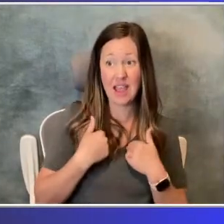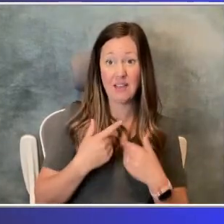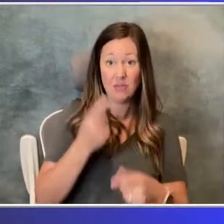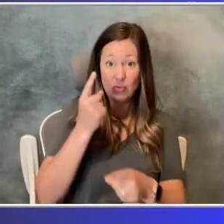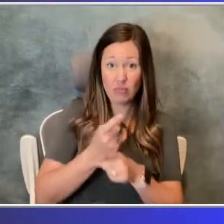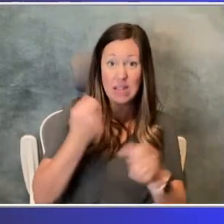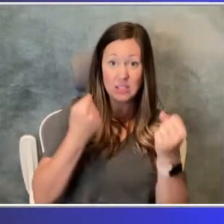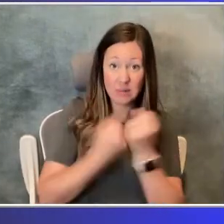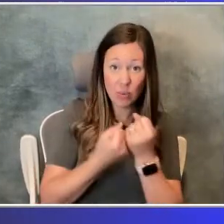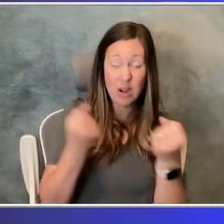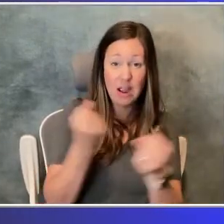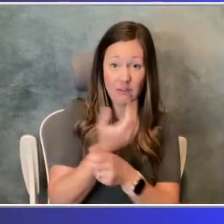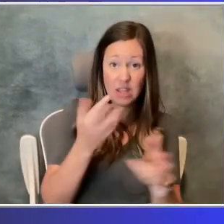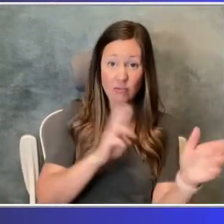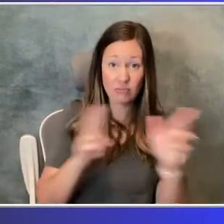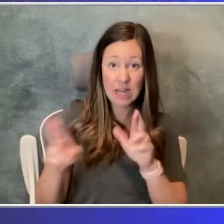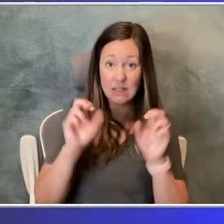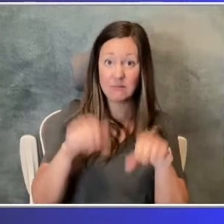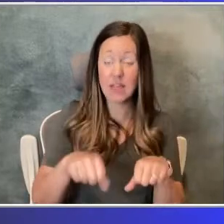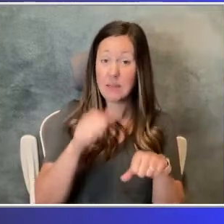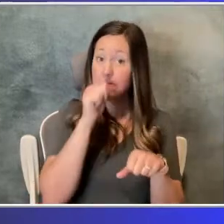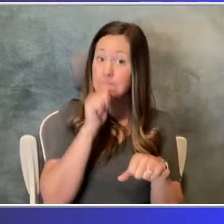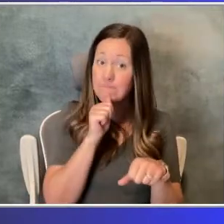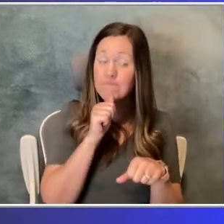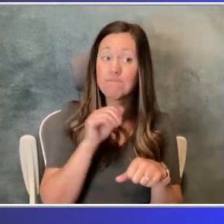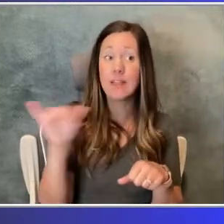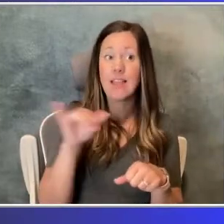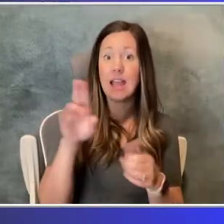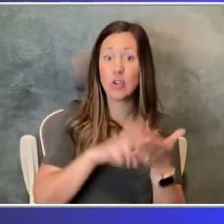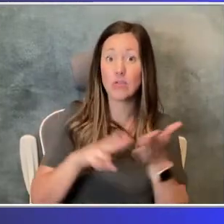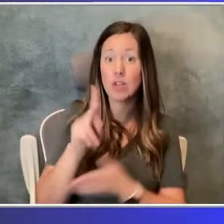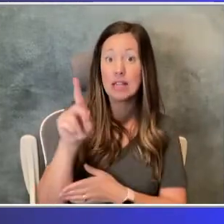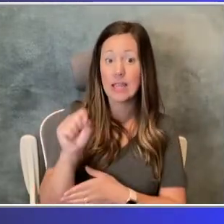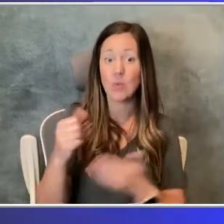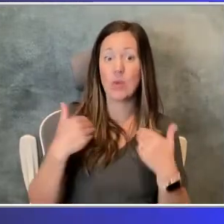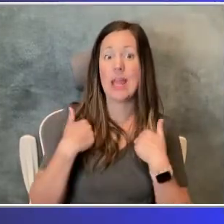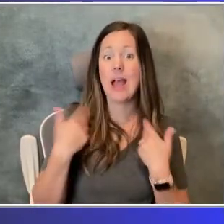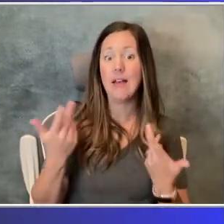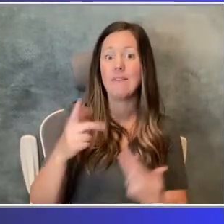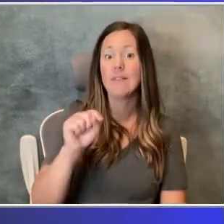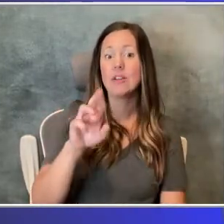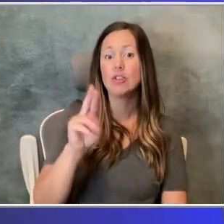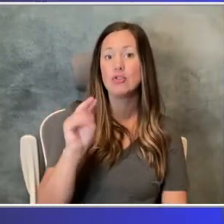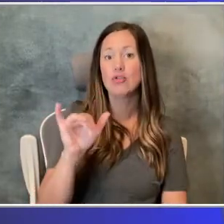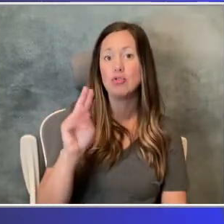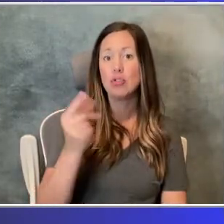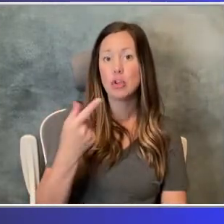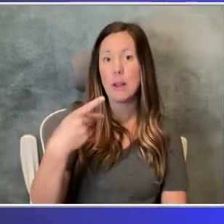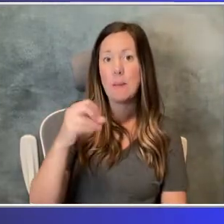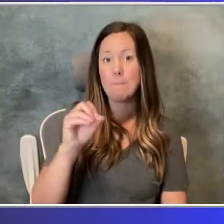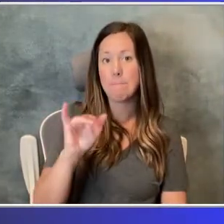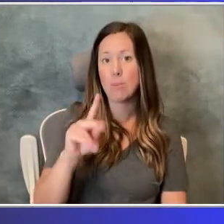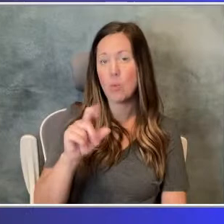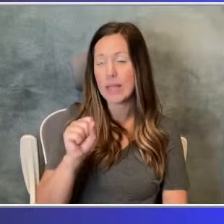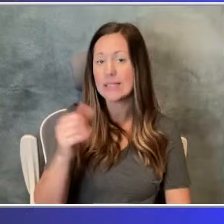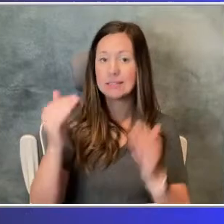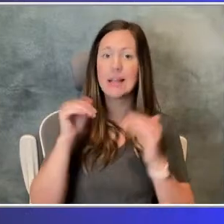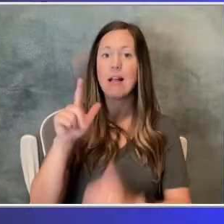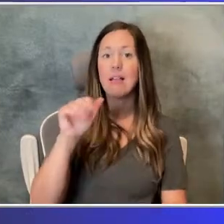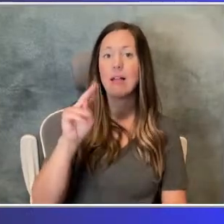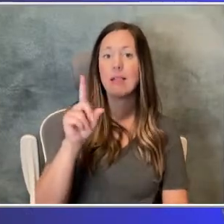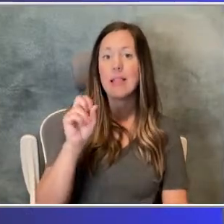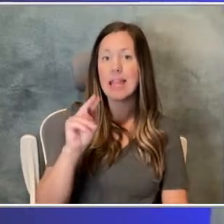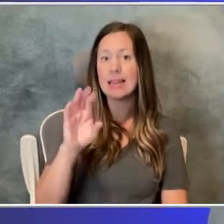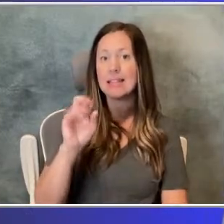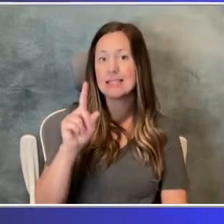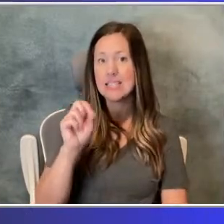get through that. Like at the University of Kansas, we have turning points. We have the Landon Center. They have things like Tai Chi,